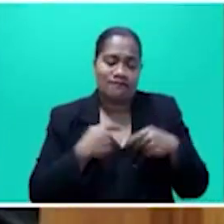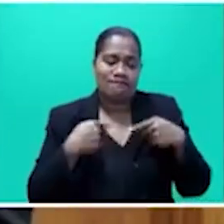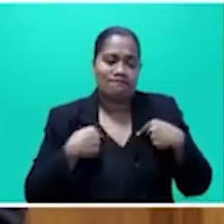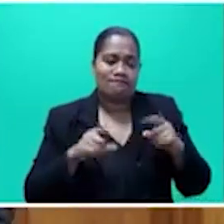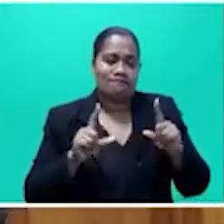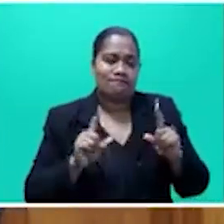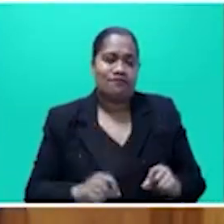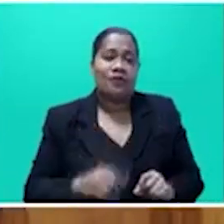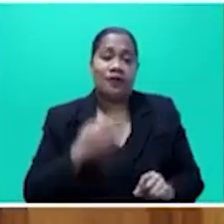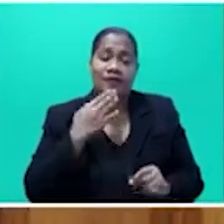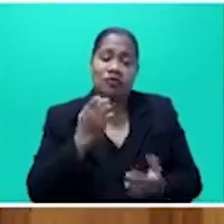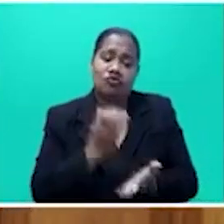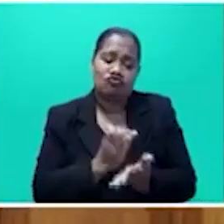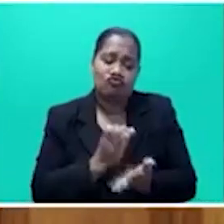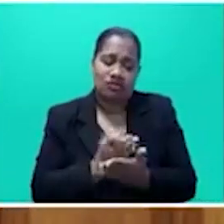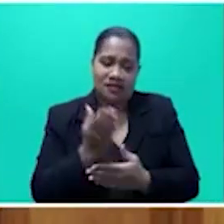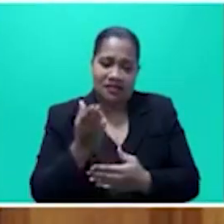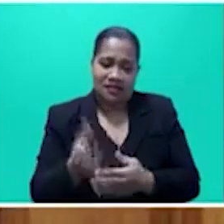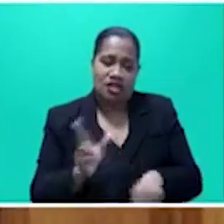correction there, Honorable Dr. Reddy.